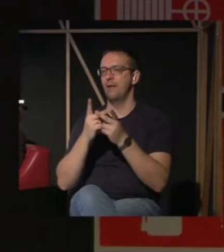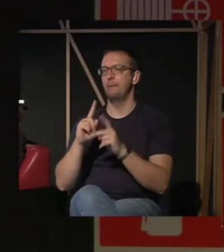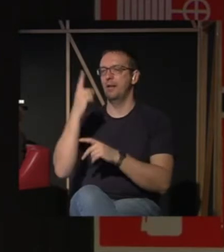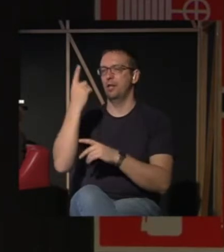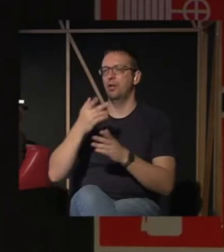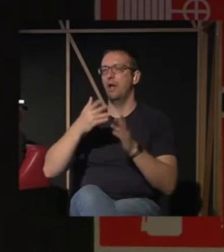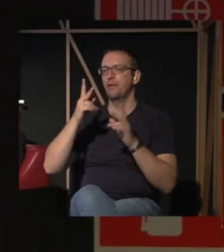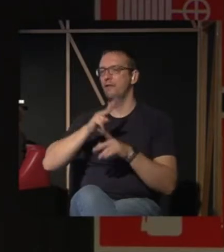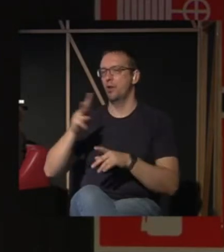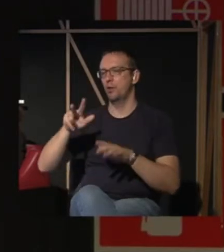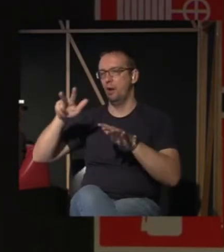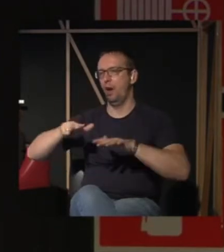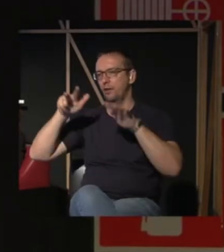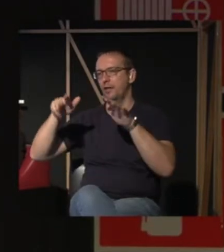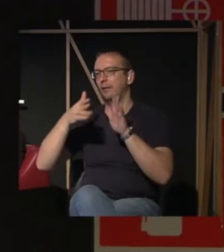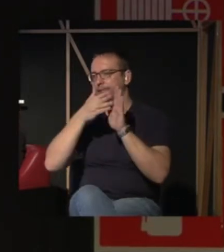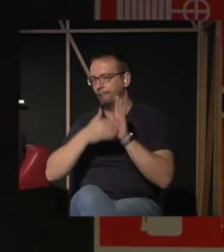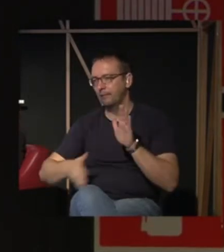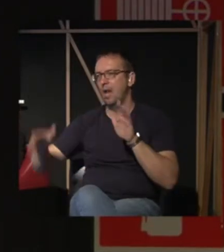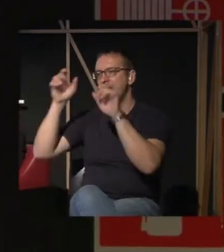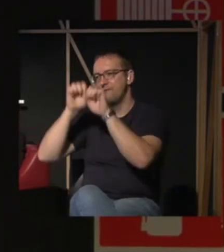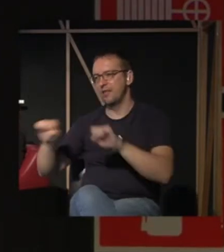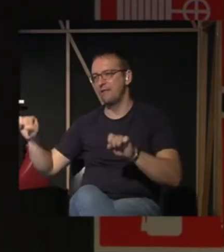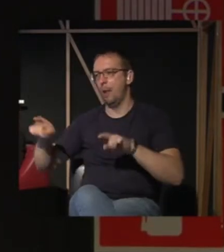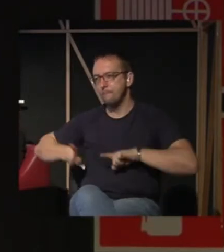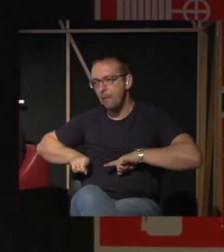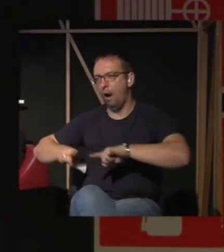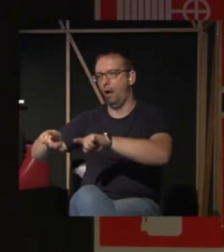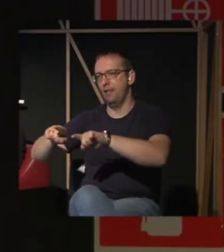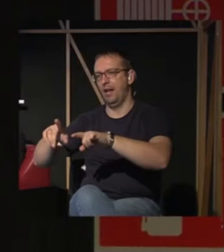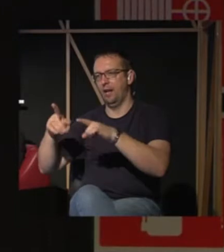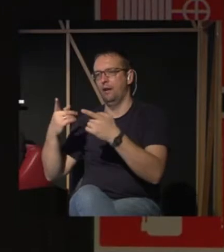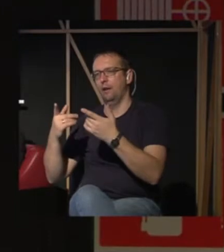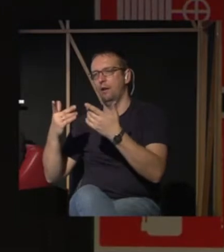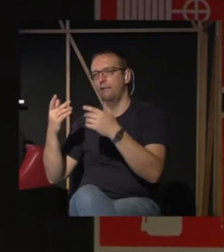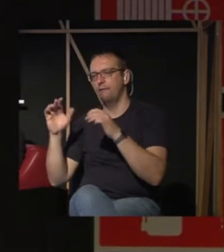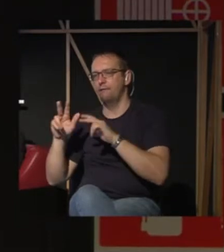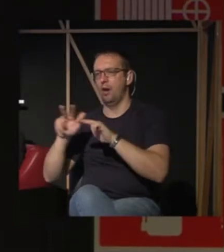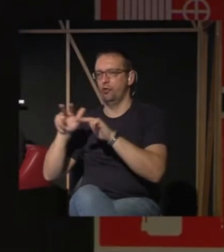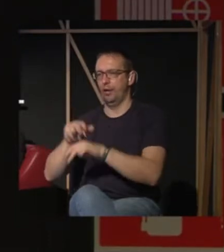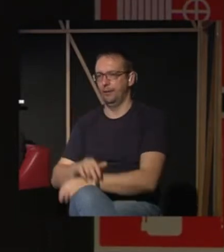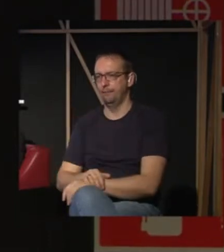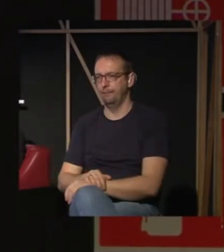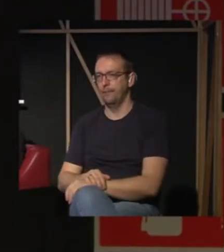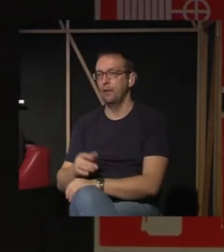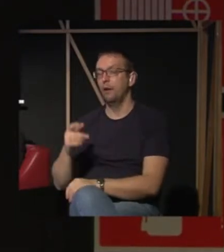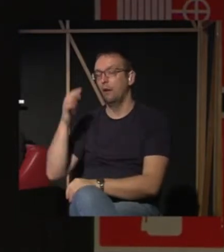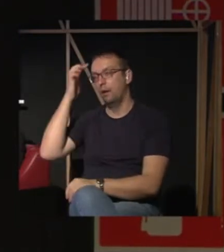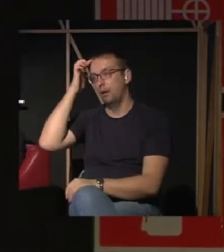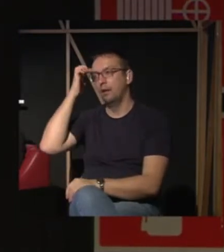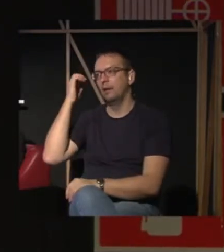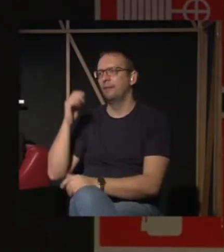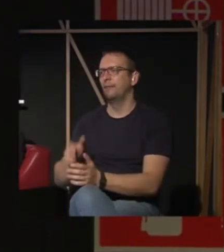Football for Hope program, which included the Football for Hope Adidas Exchange program, which I know that Downside